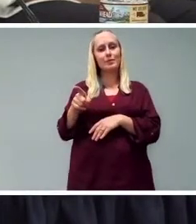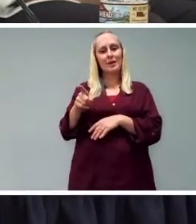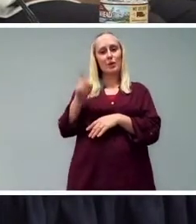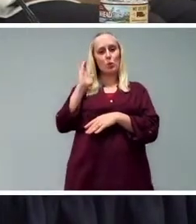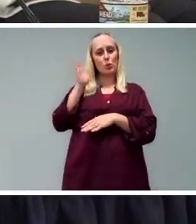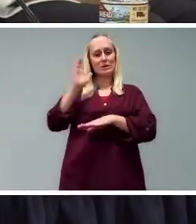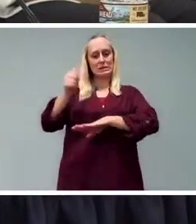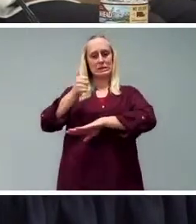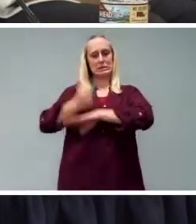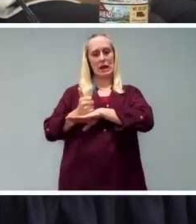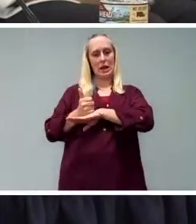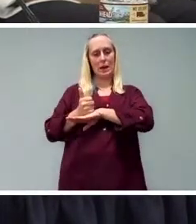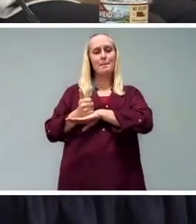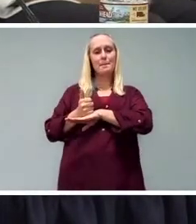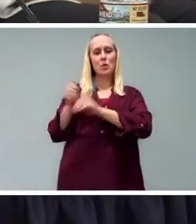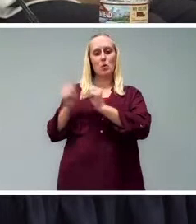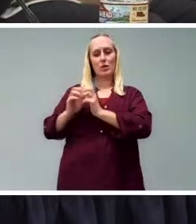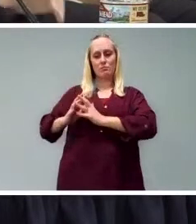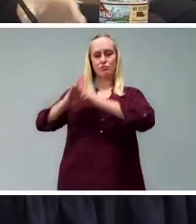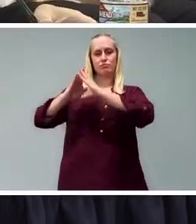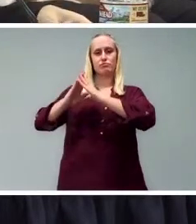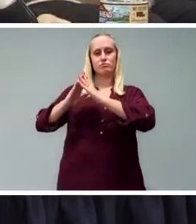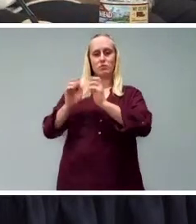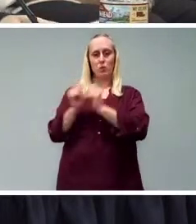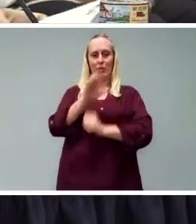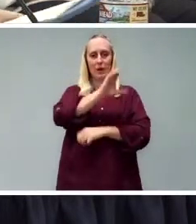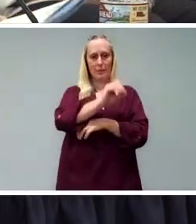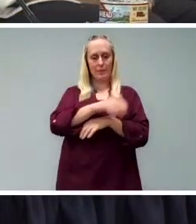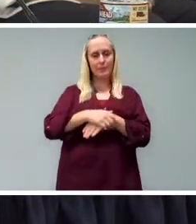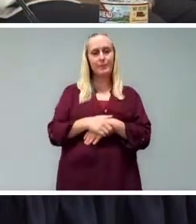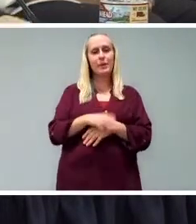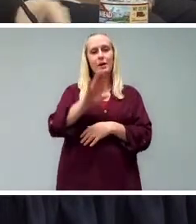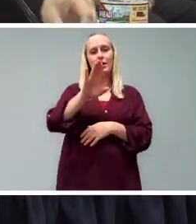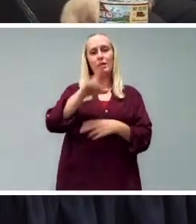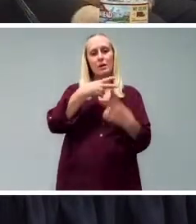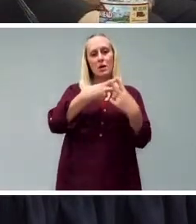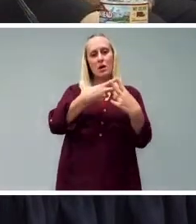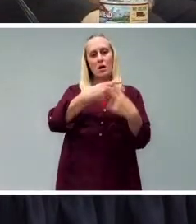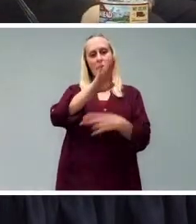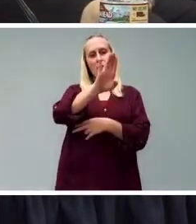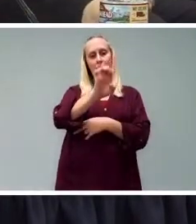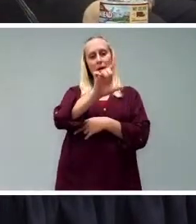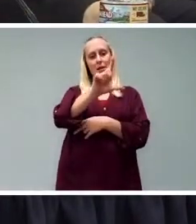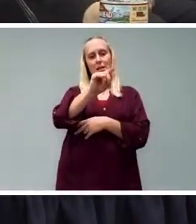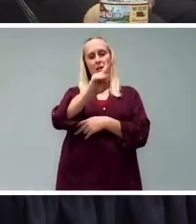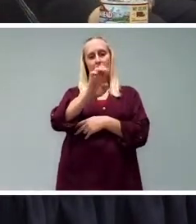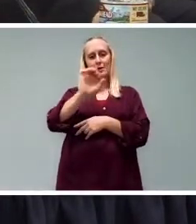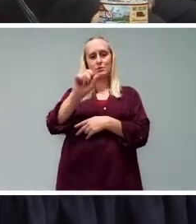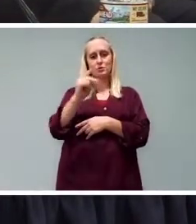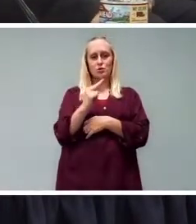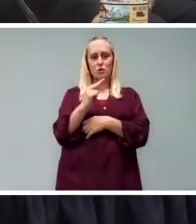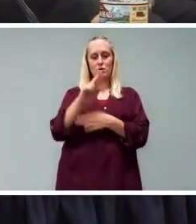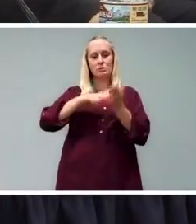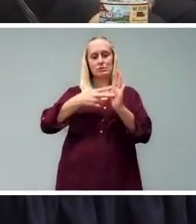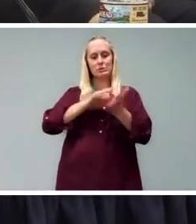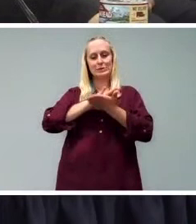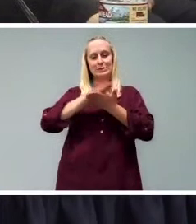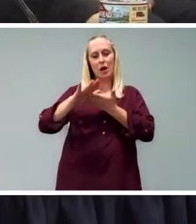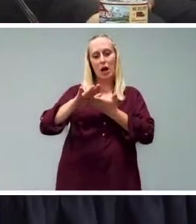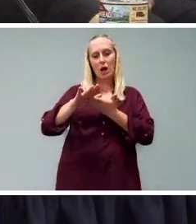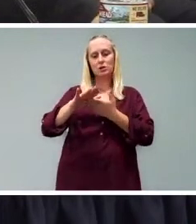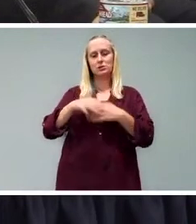by Mountain West Investments. So to be like Chuck means be kind, be a statesman, bring sides together,